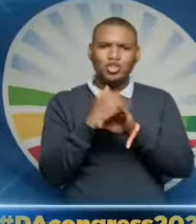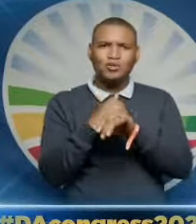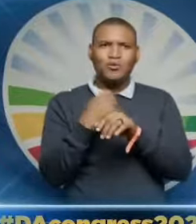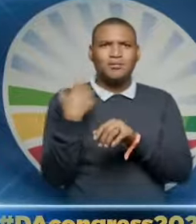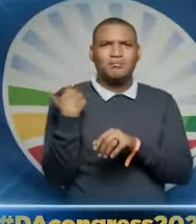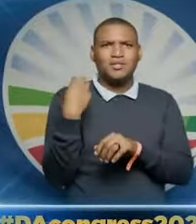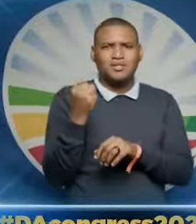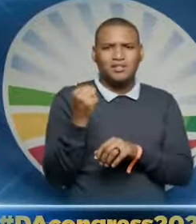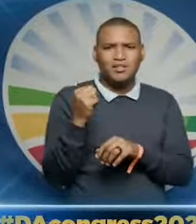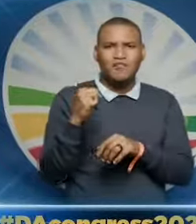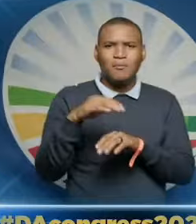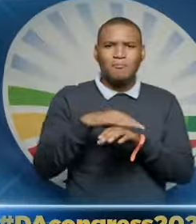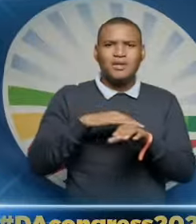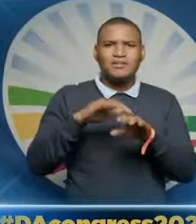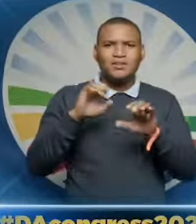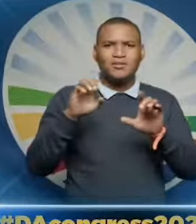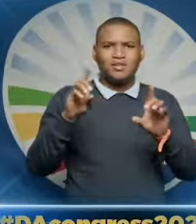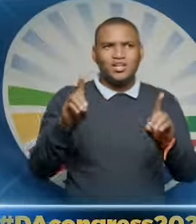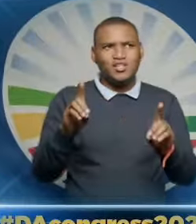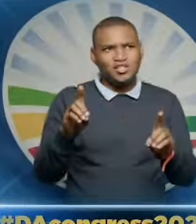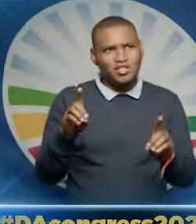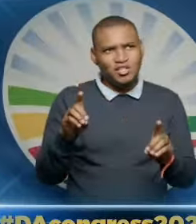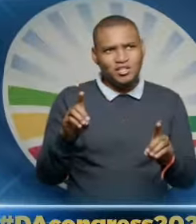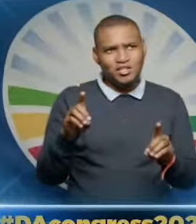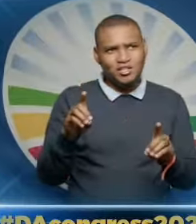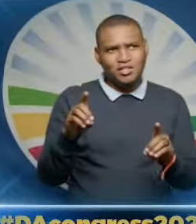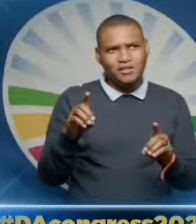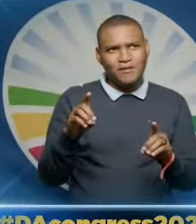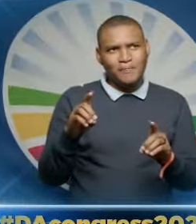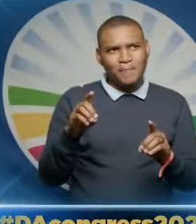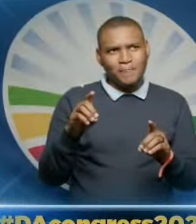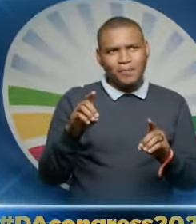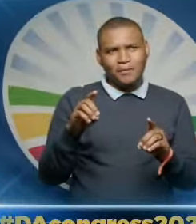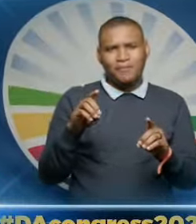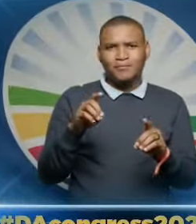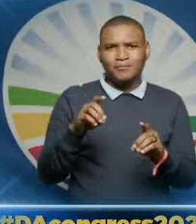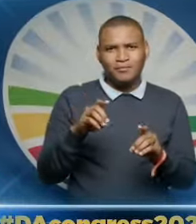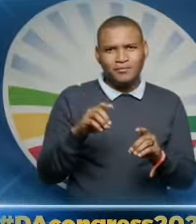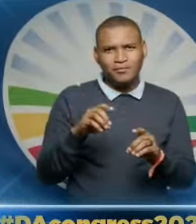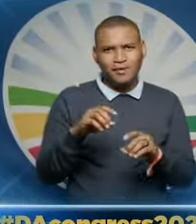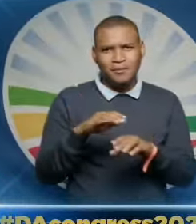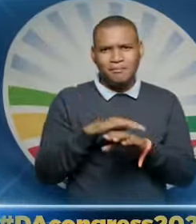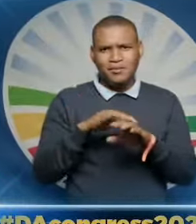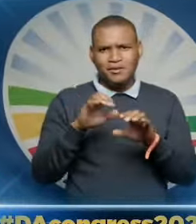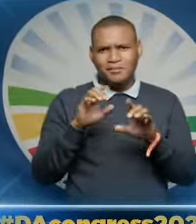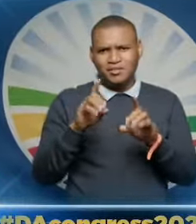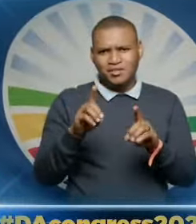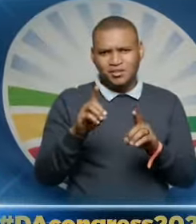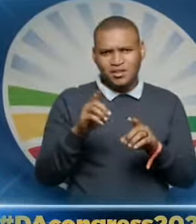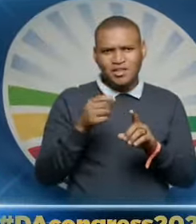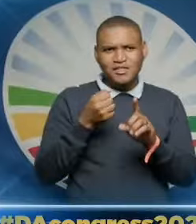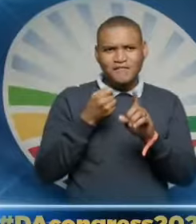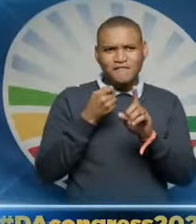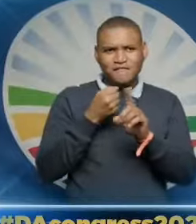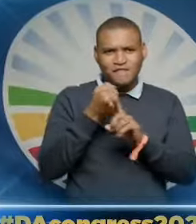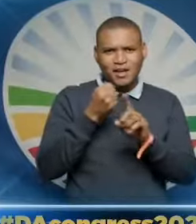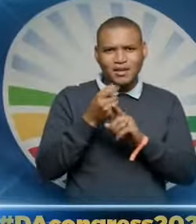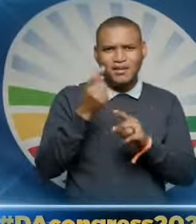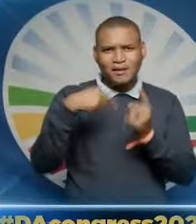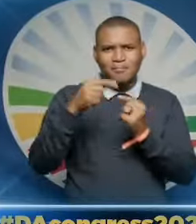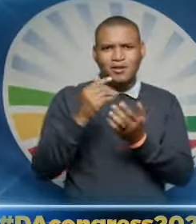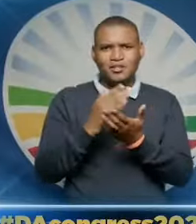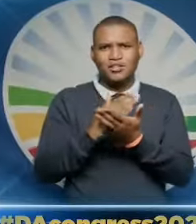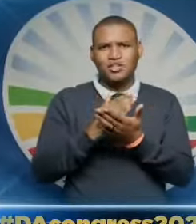of Basic Education. He's been doing a lot of work in Parliament to fight against the eradication or